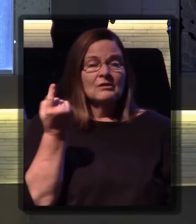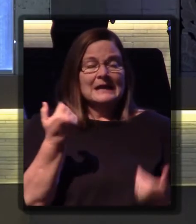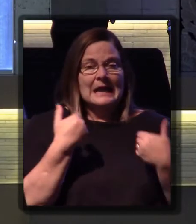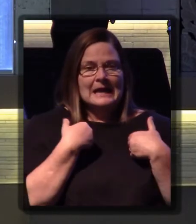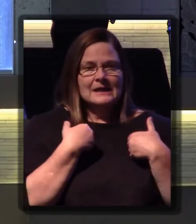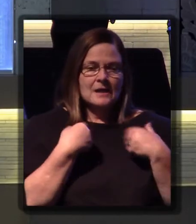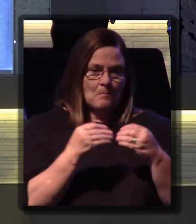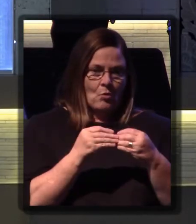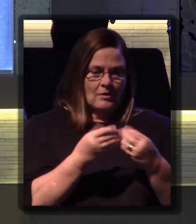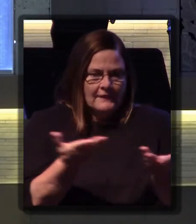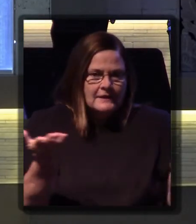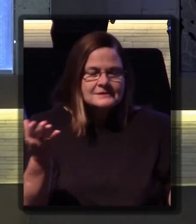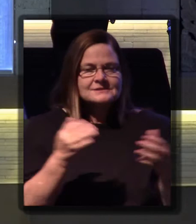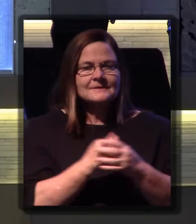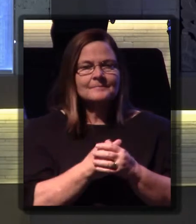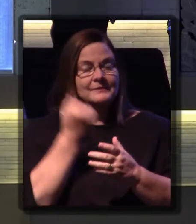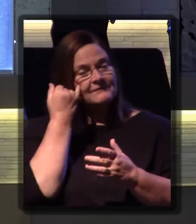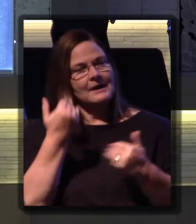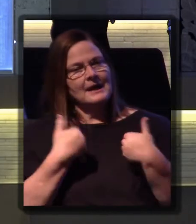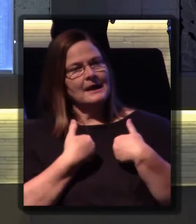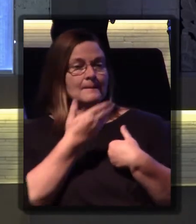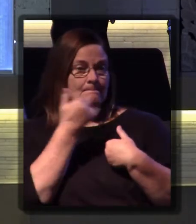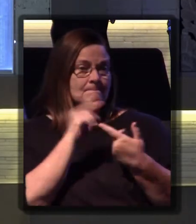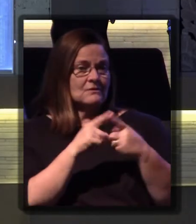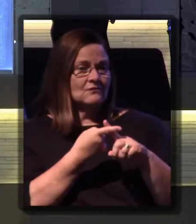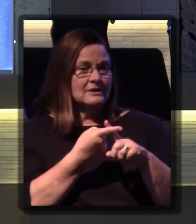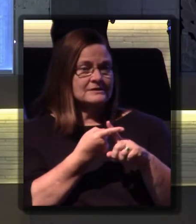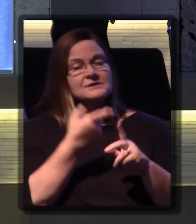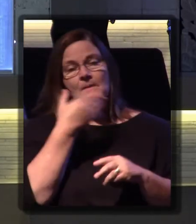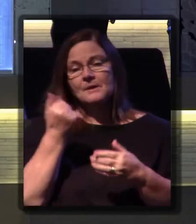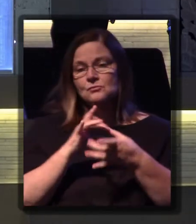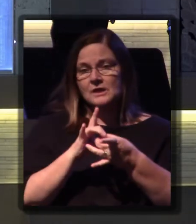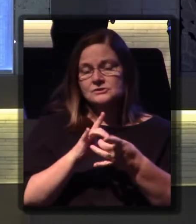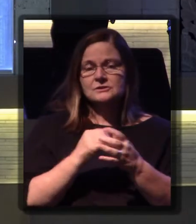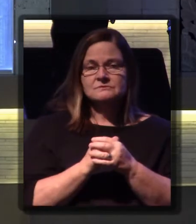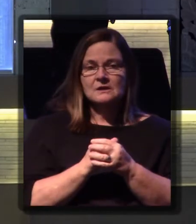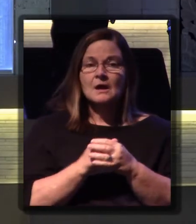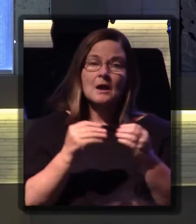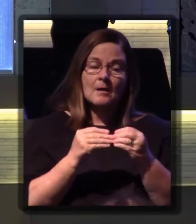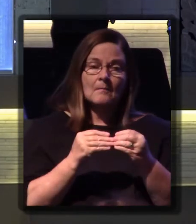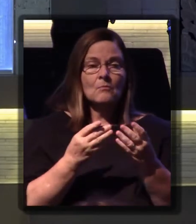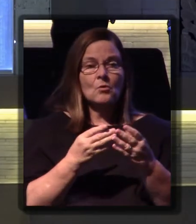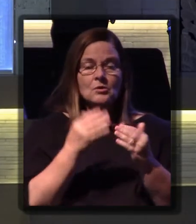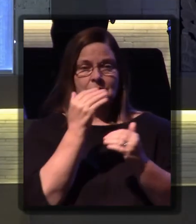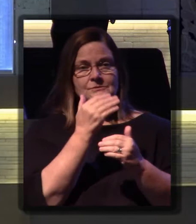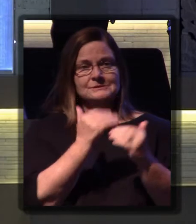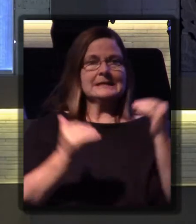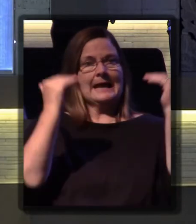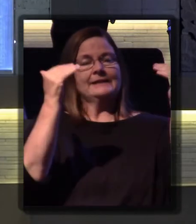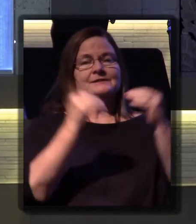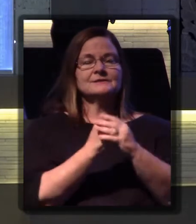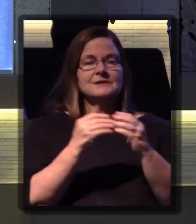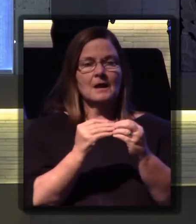harder, if I just made a little more money, if I just had a few more material possessions, if I just had